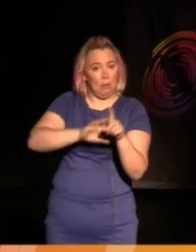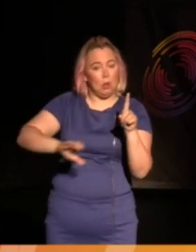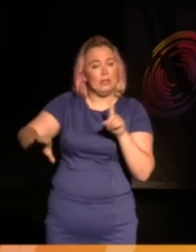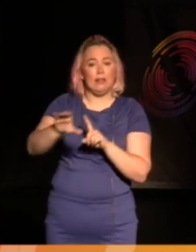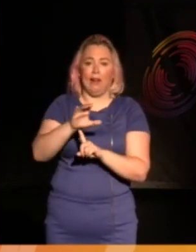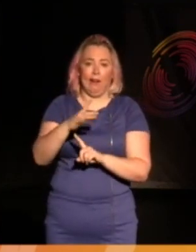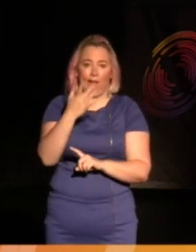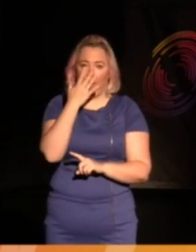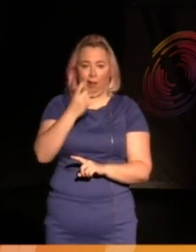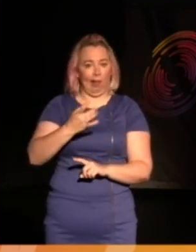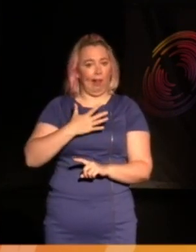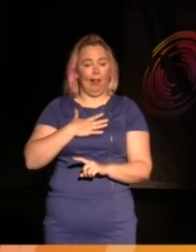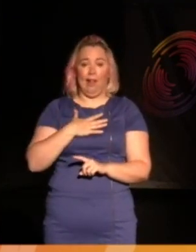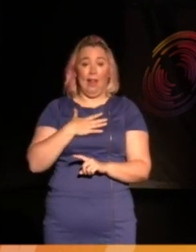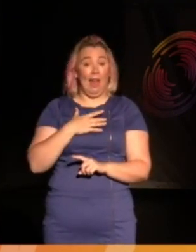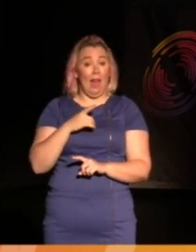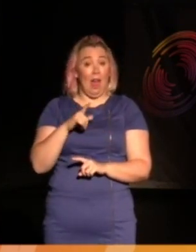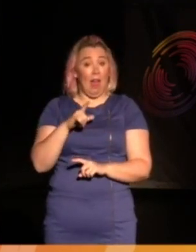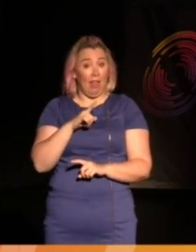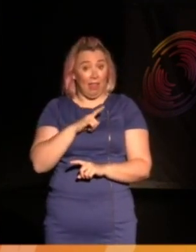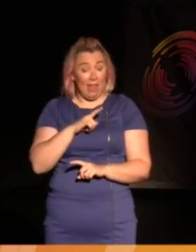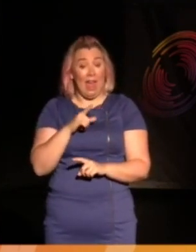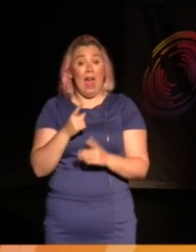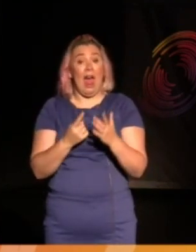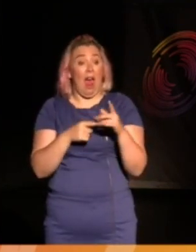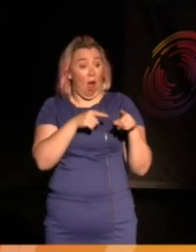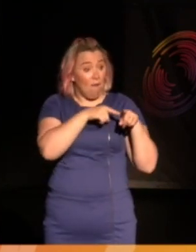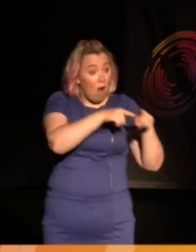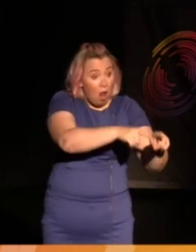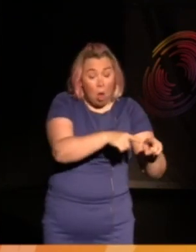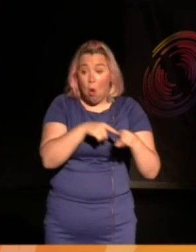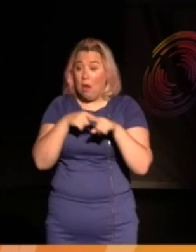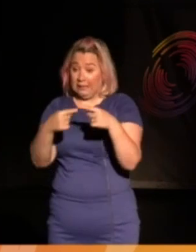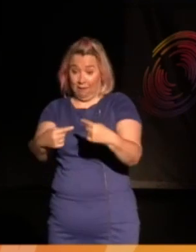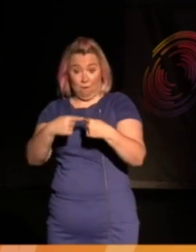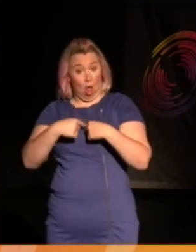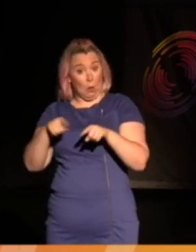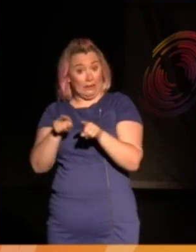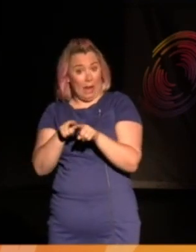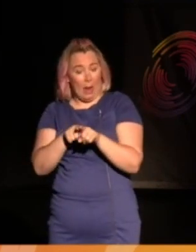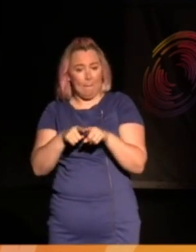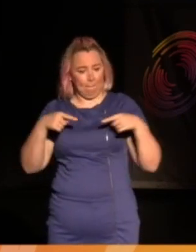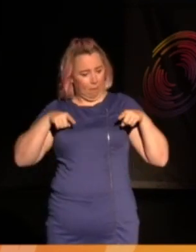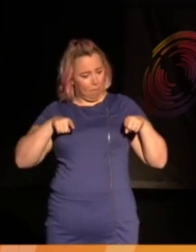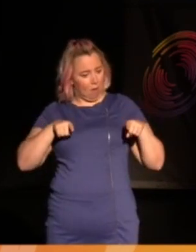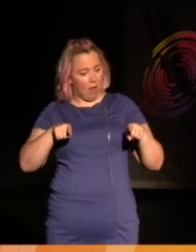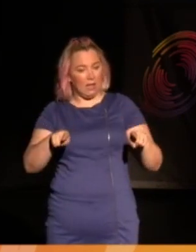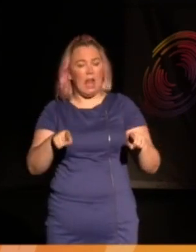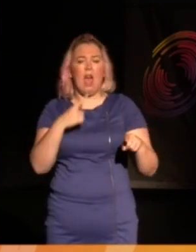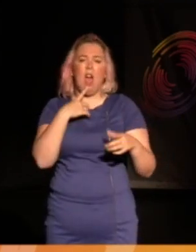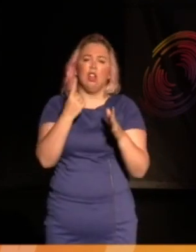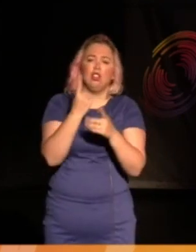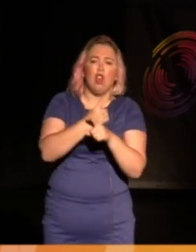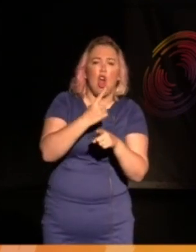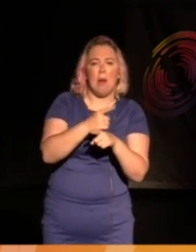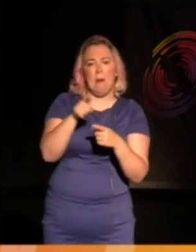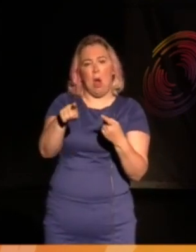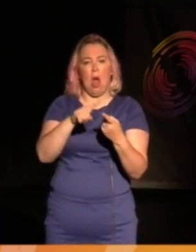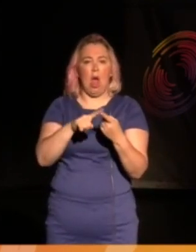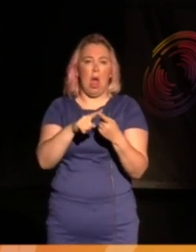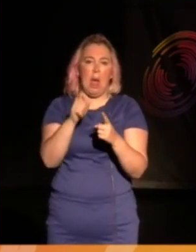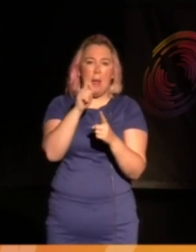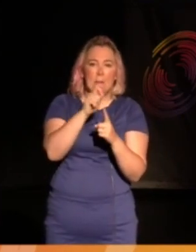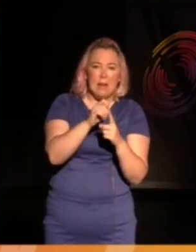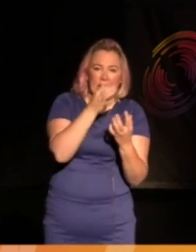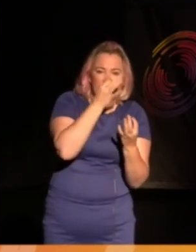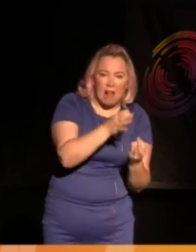after the delegate that followed her, at a Democratic convention, mind you, drew parallels between homosexuality, pedophilia, and